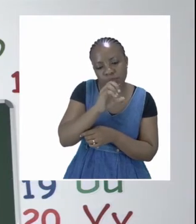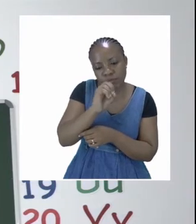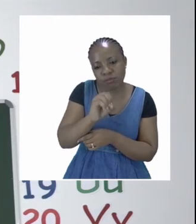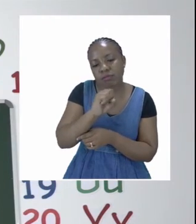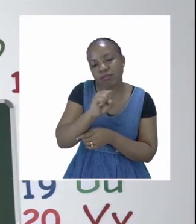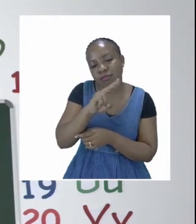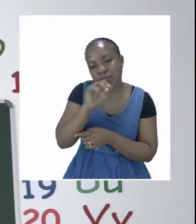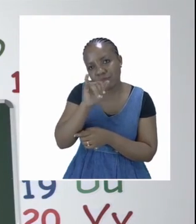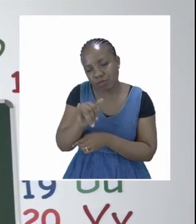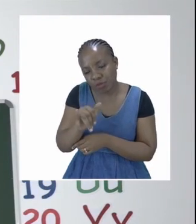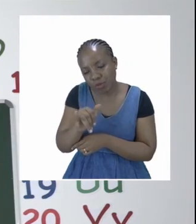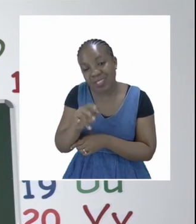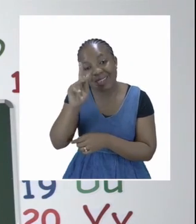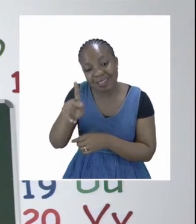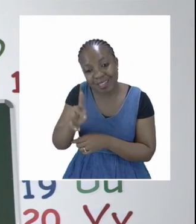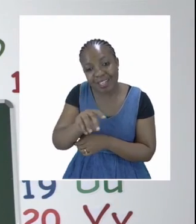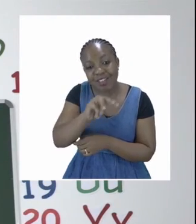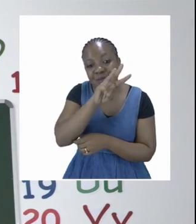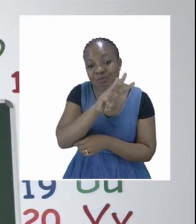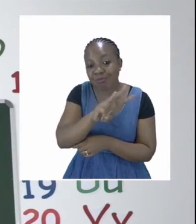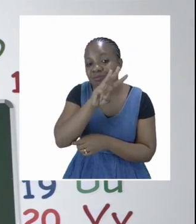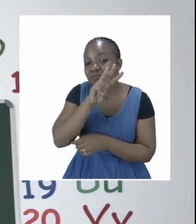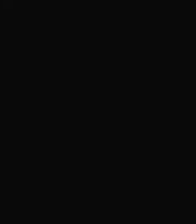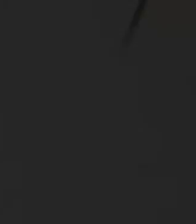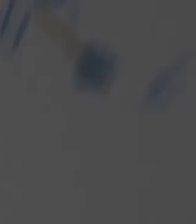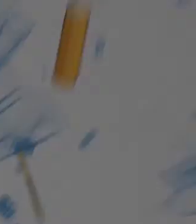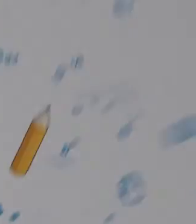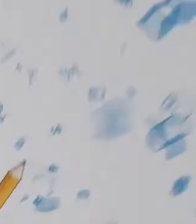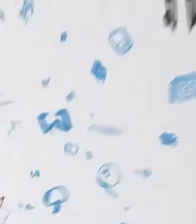our website, Zoshi Online.